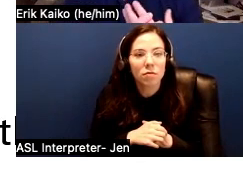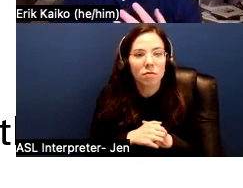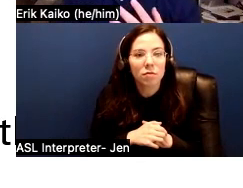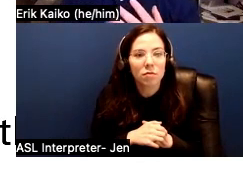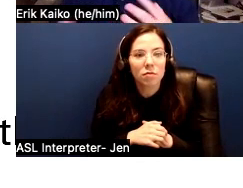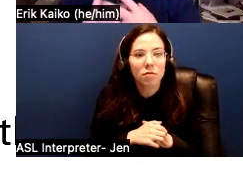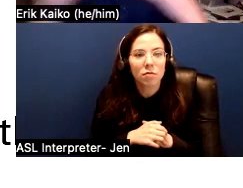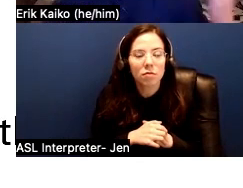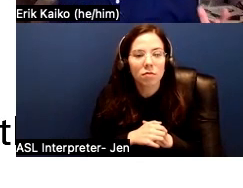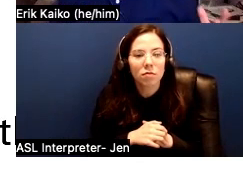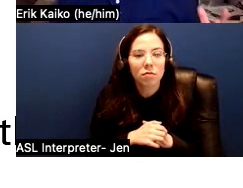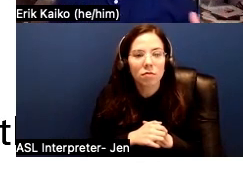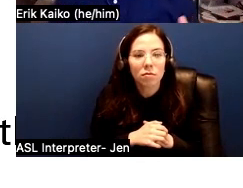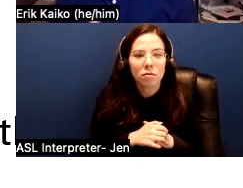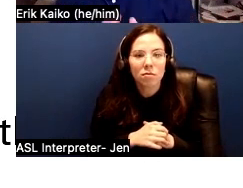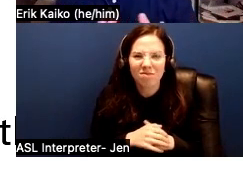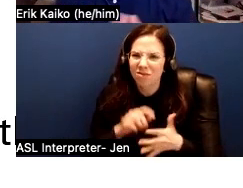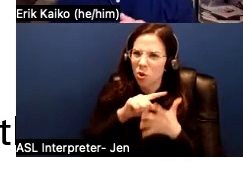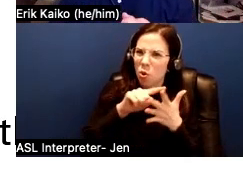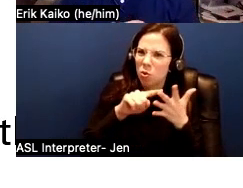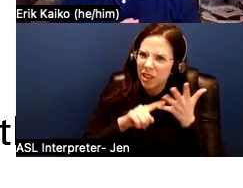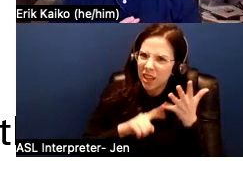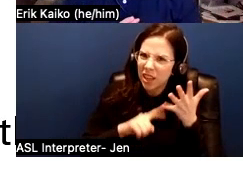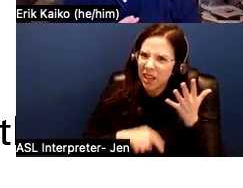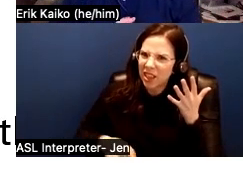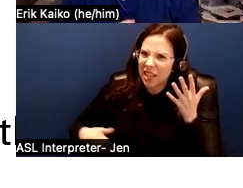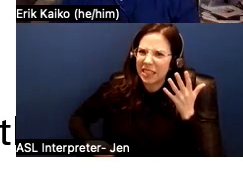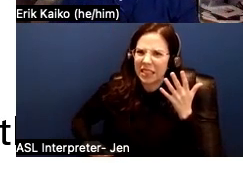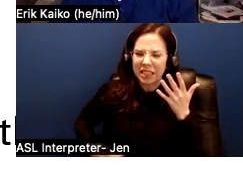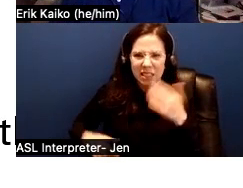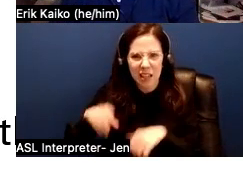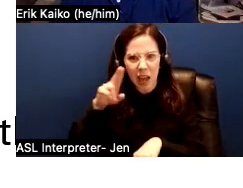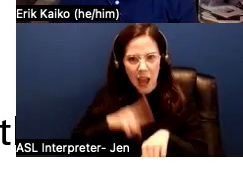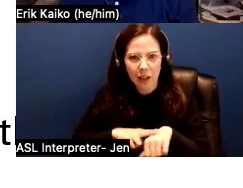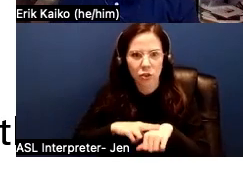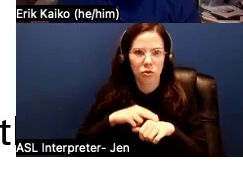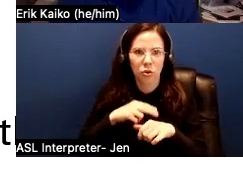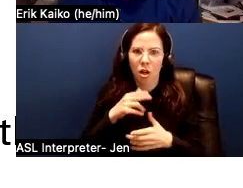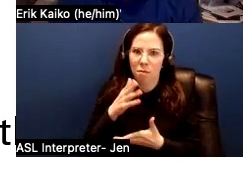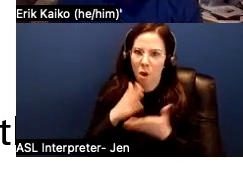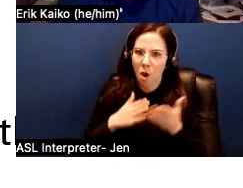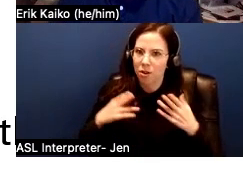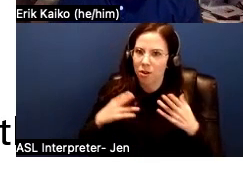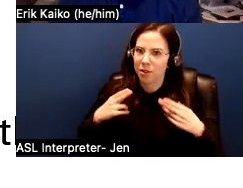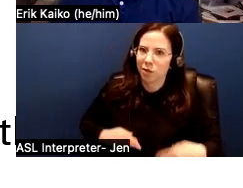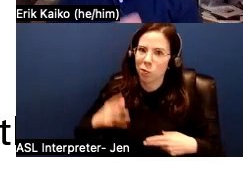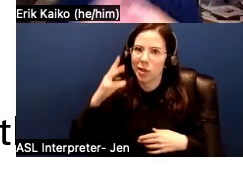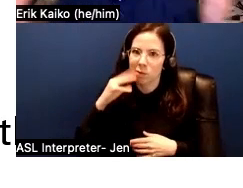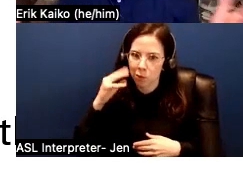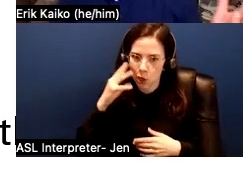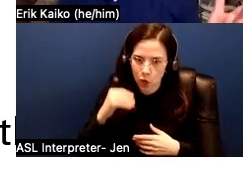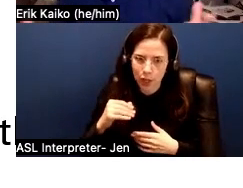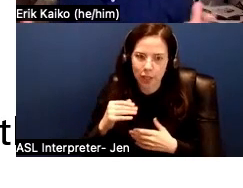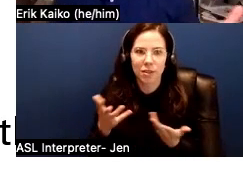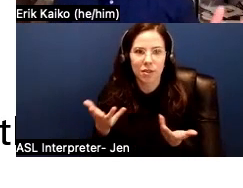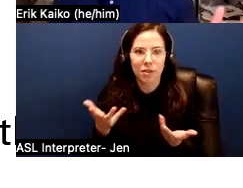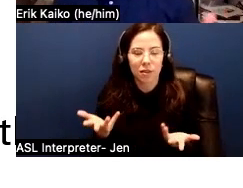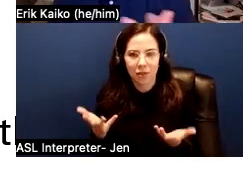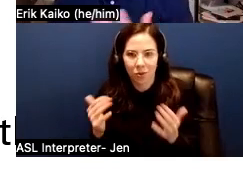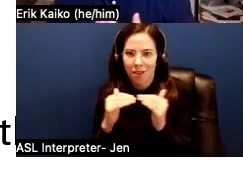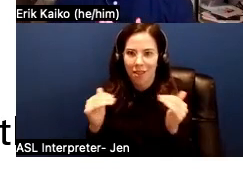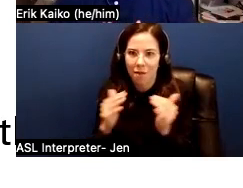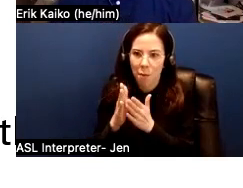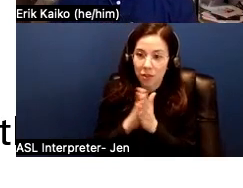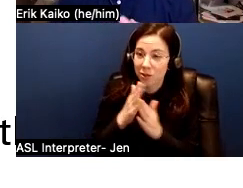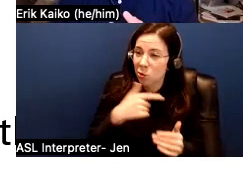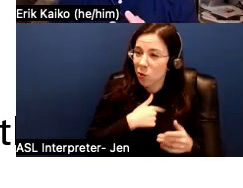factors that are sort of universal to the human experience to increase motivation. It kind of goes off the premise that humans, as binary